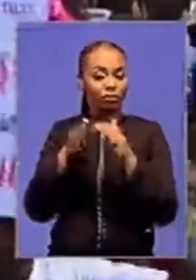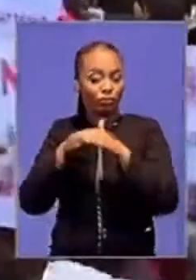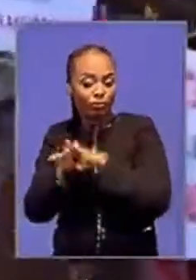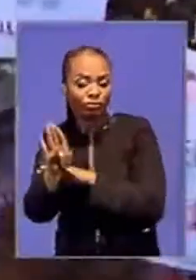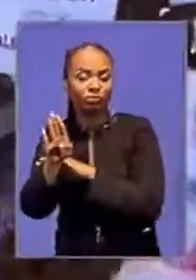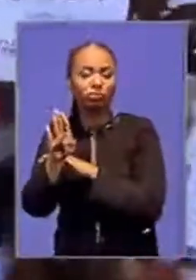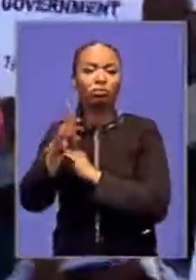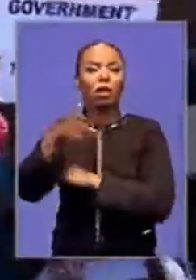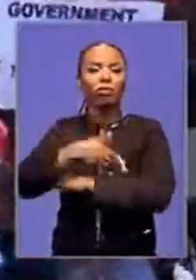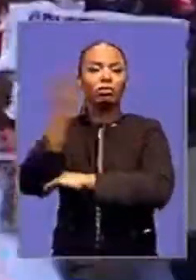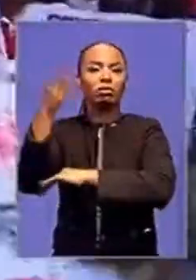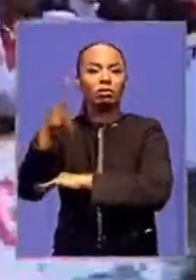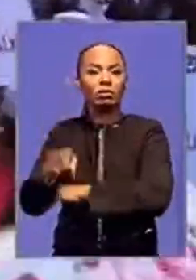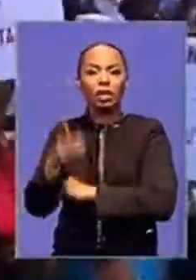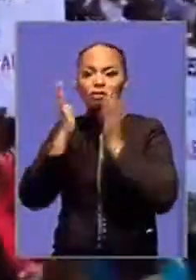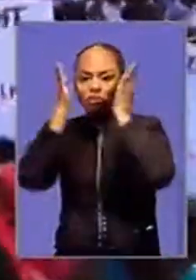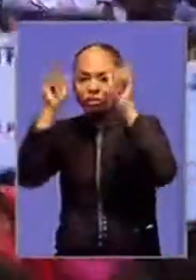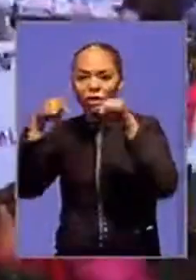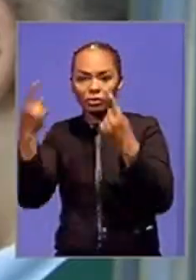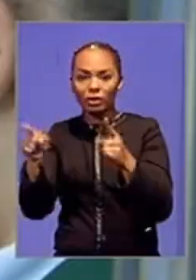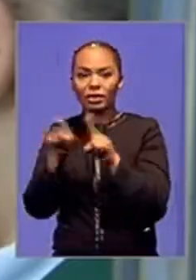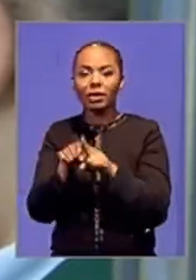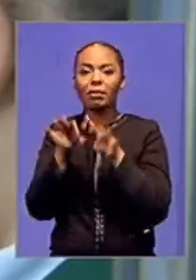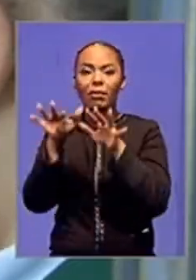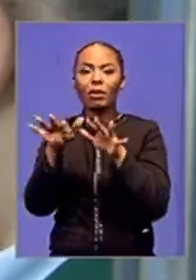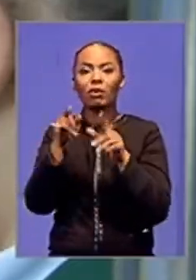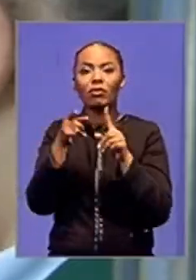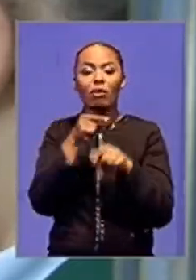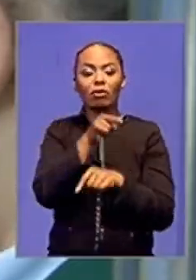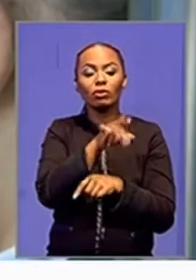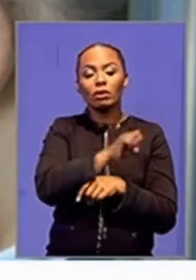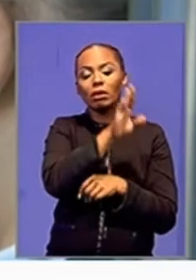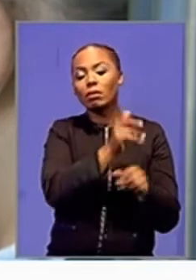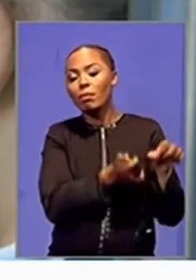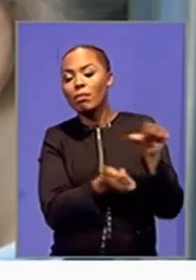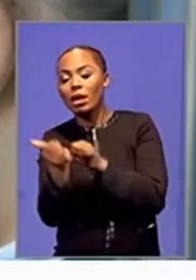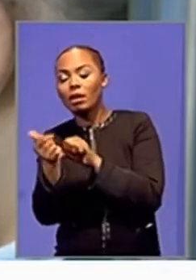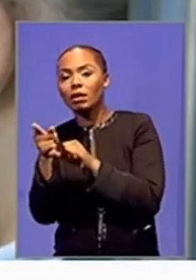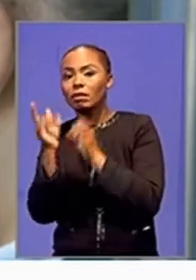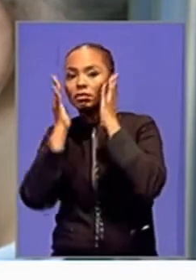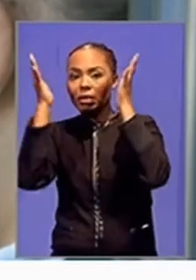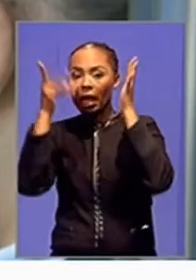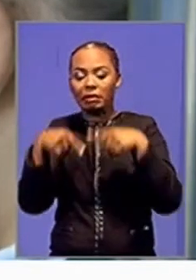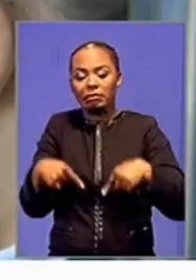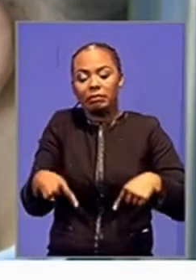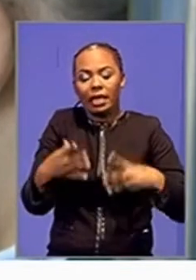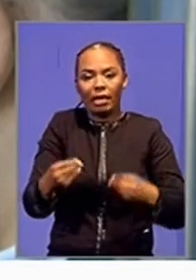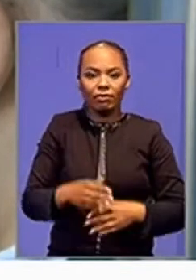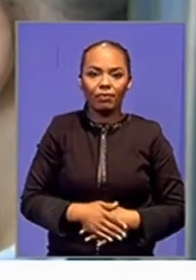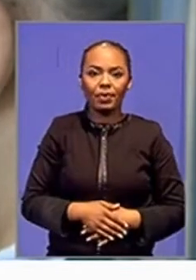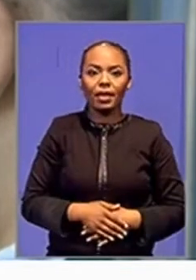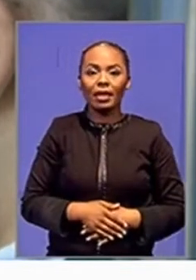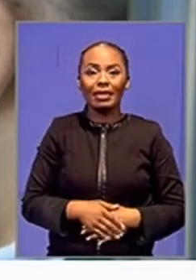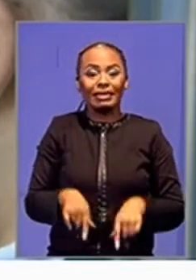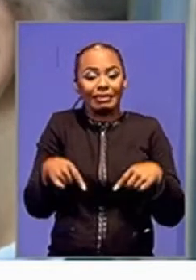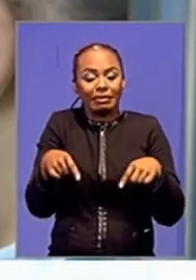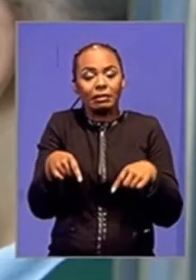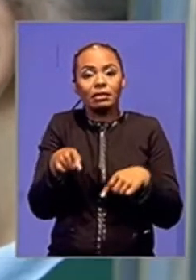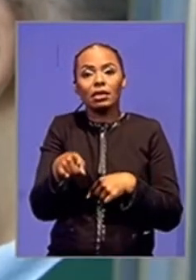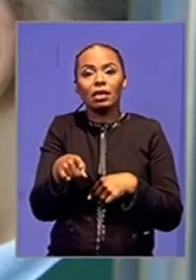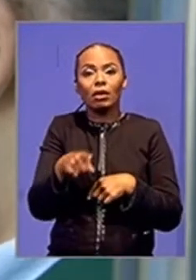Eswatini le bona ba boifa go boela gae. The route was fine coming through. There were few little fires, but it wasn't